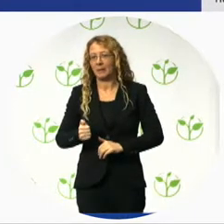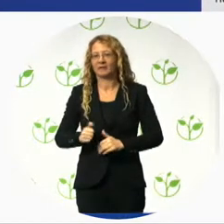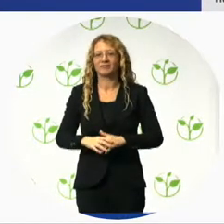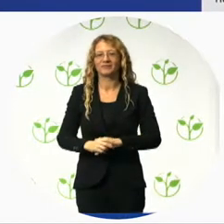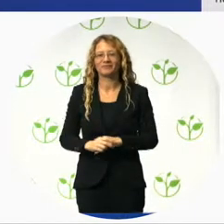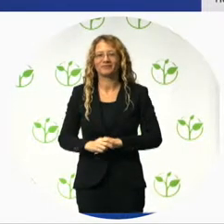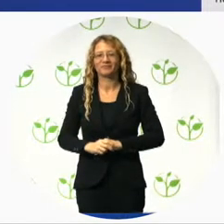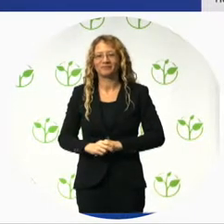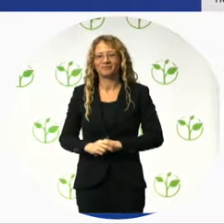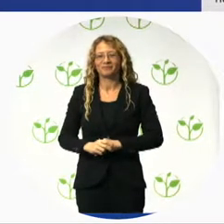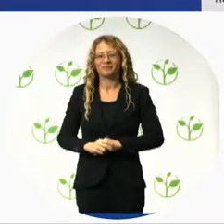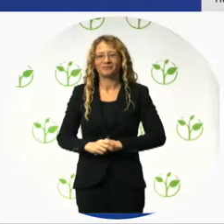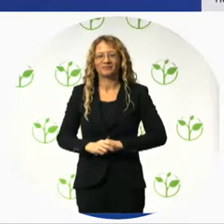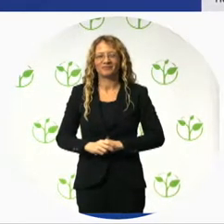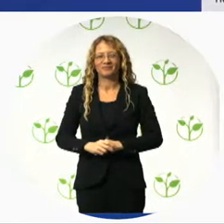has a core.